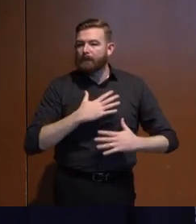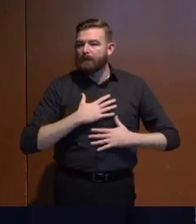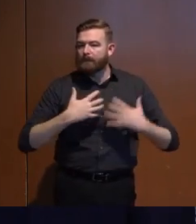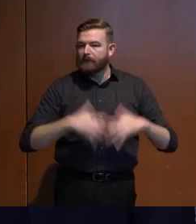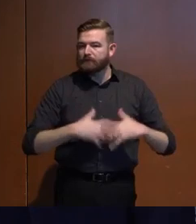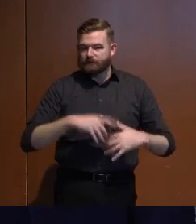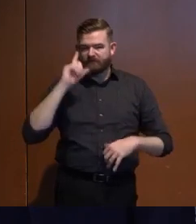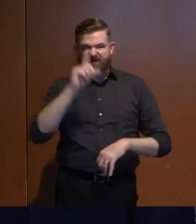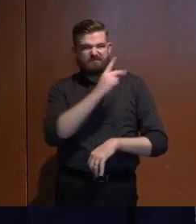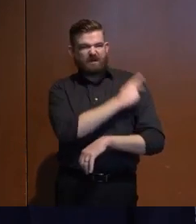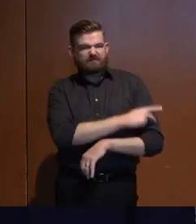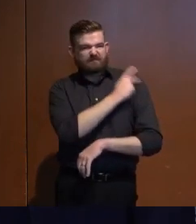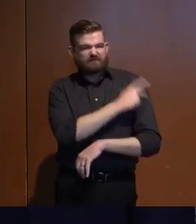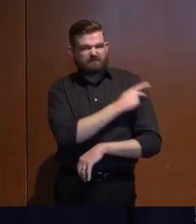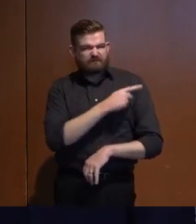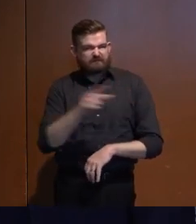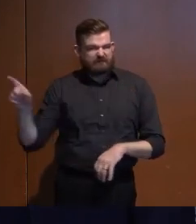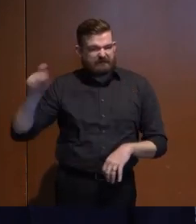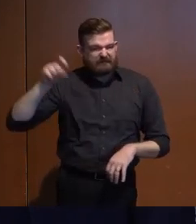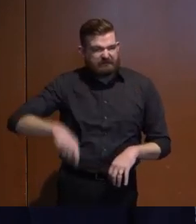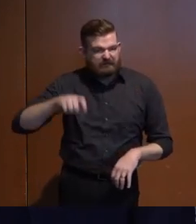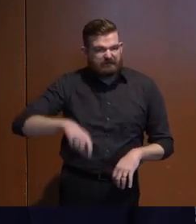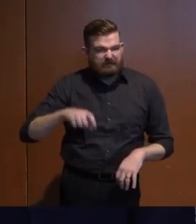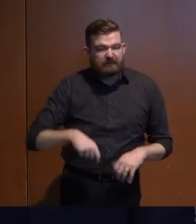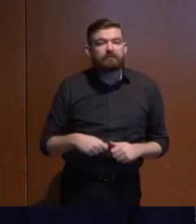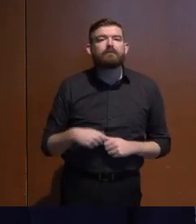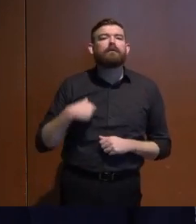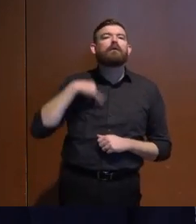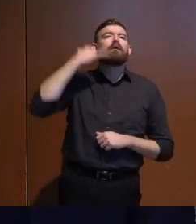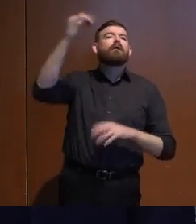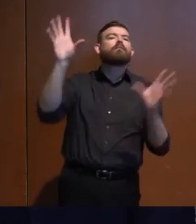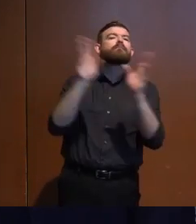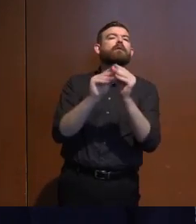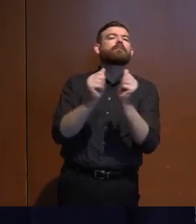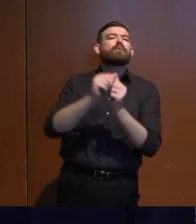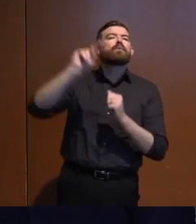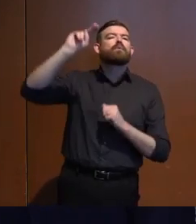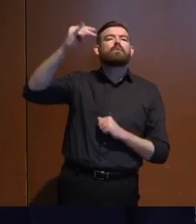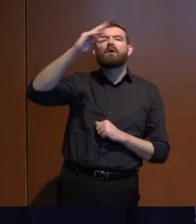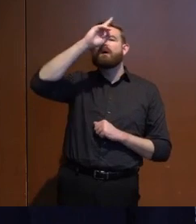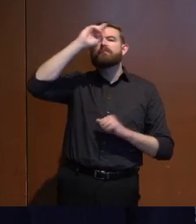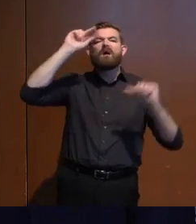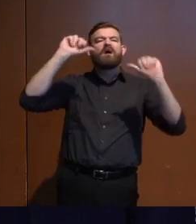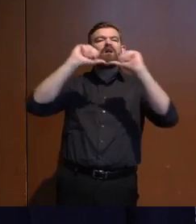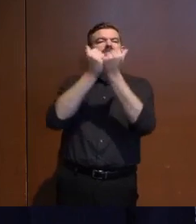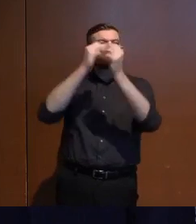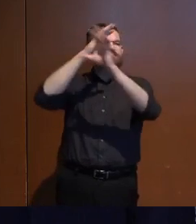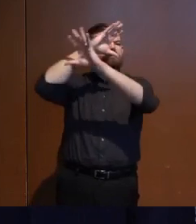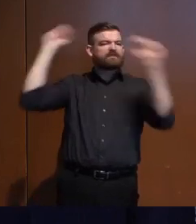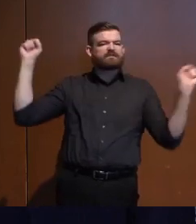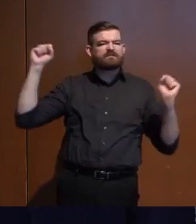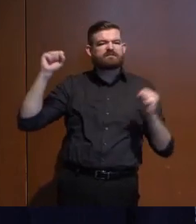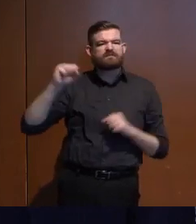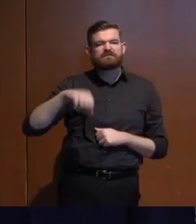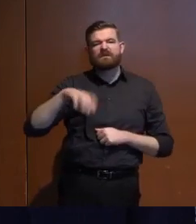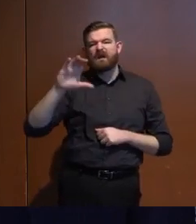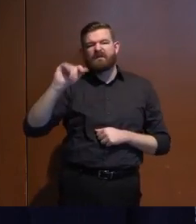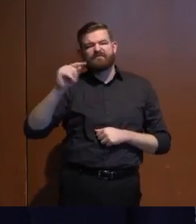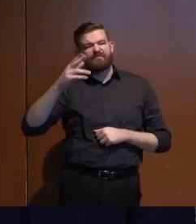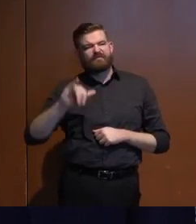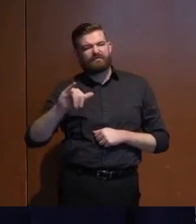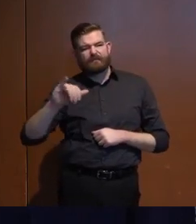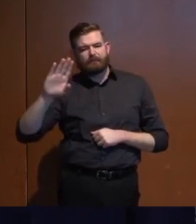This morning, I spoke with and had a meeting with New Jersey Hospital Association President Cathy Bennett. The Hospital Association